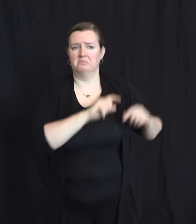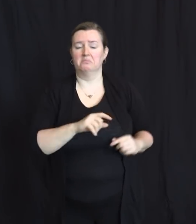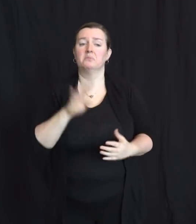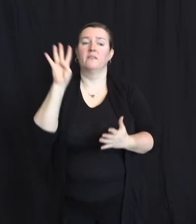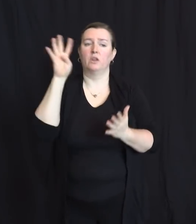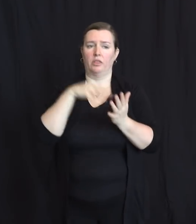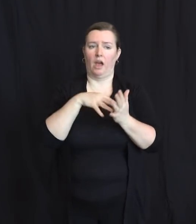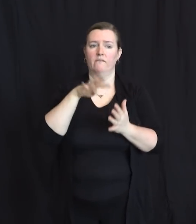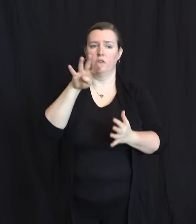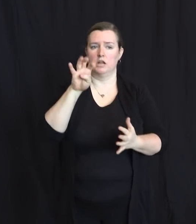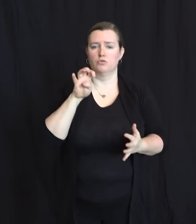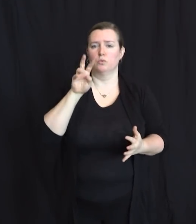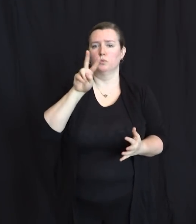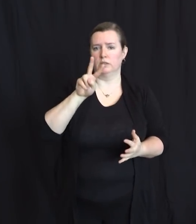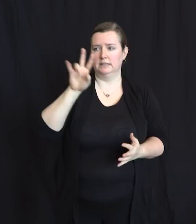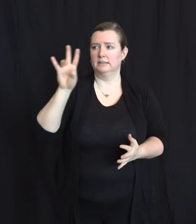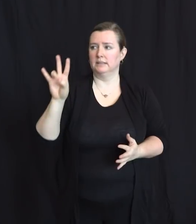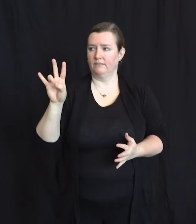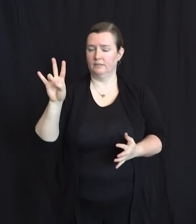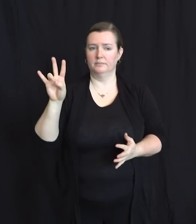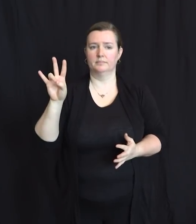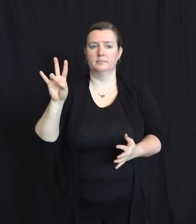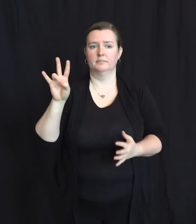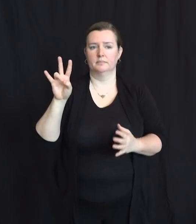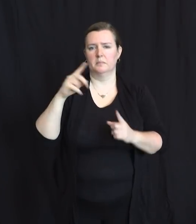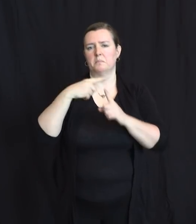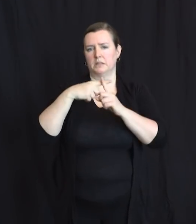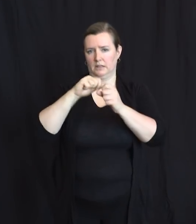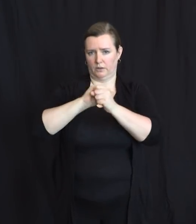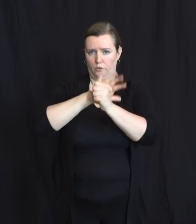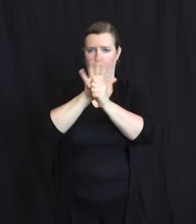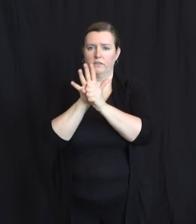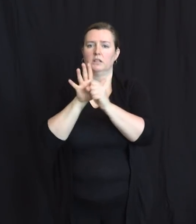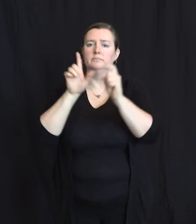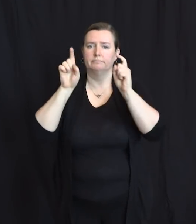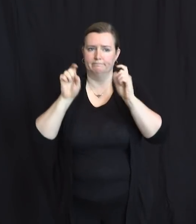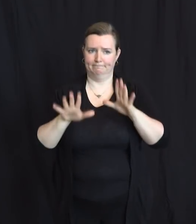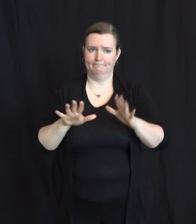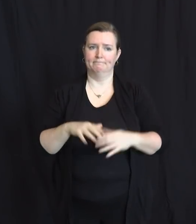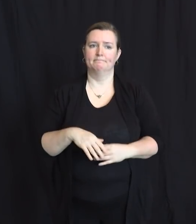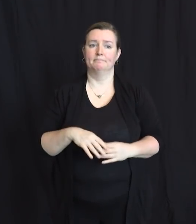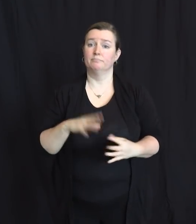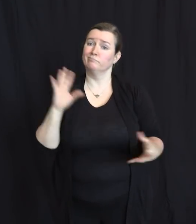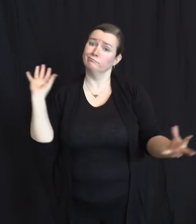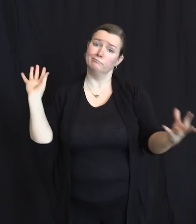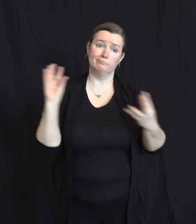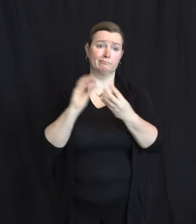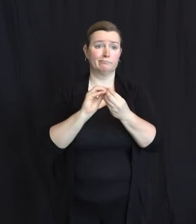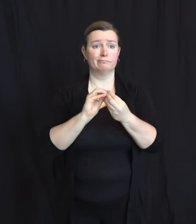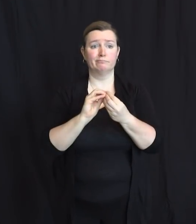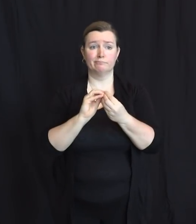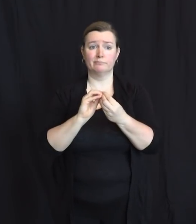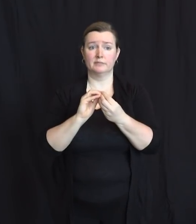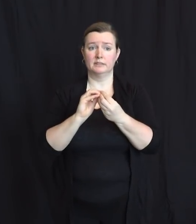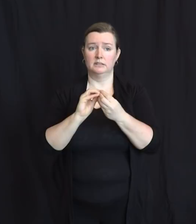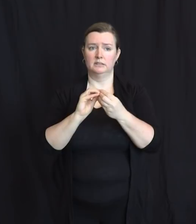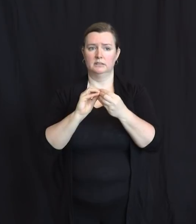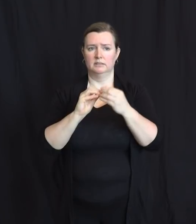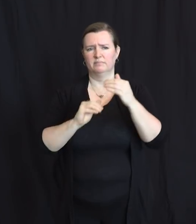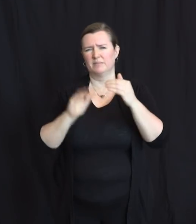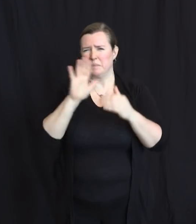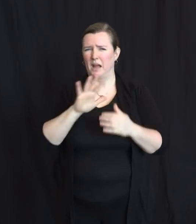4,427 positive test results, pushing our state total to just under 100,000,